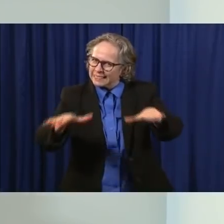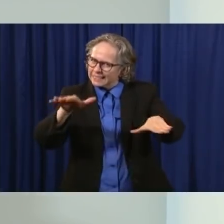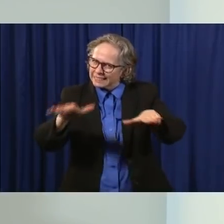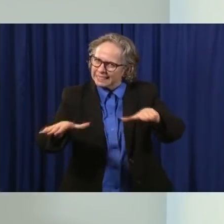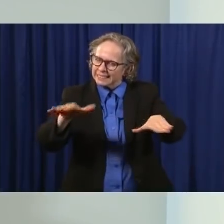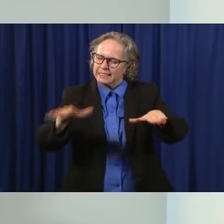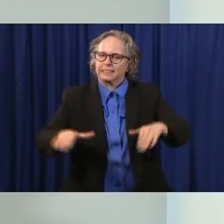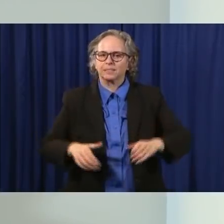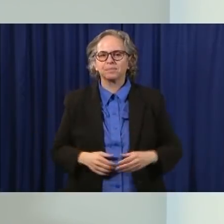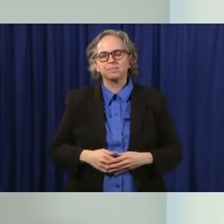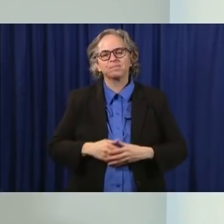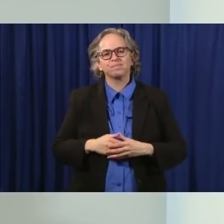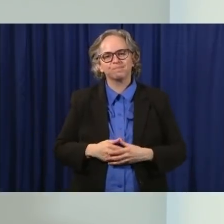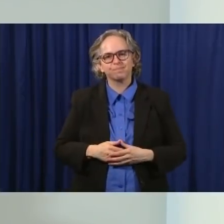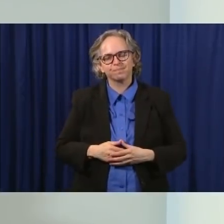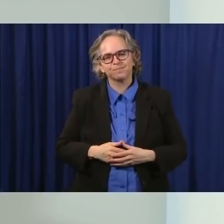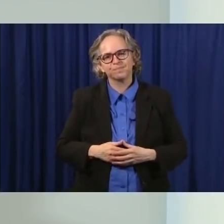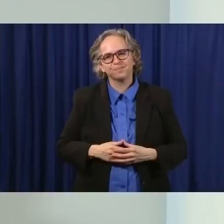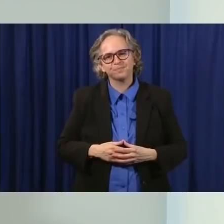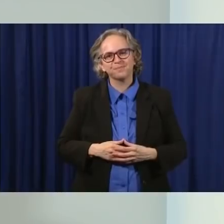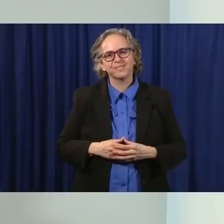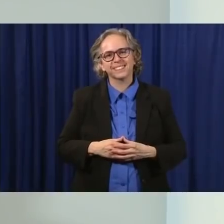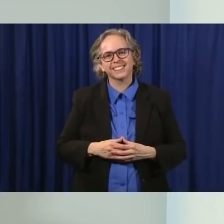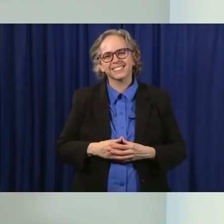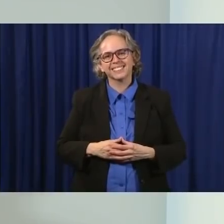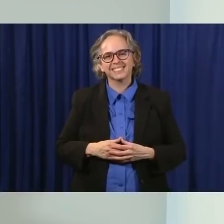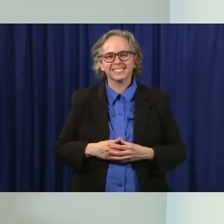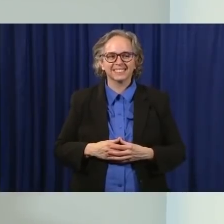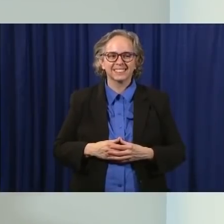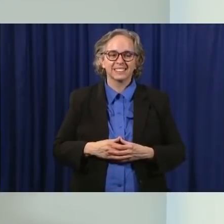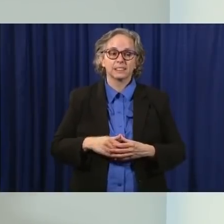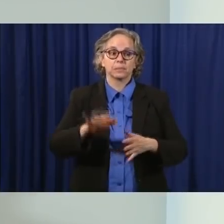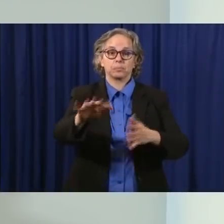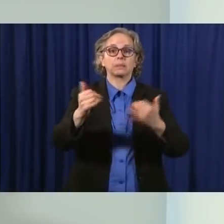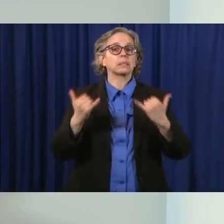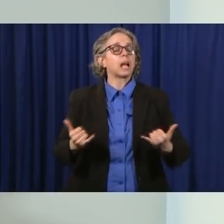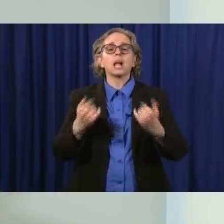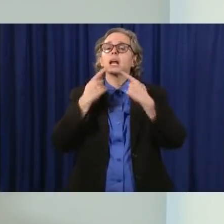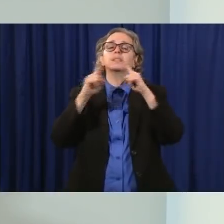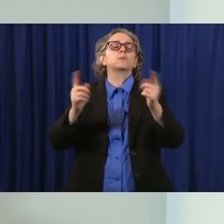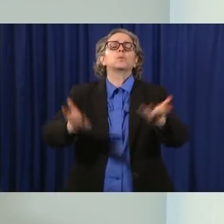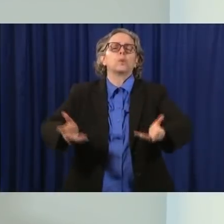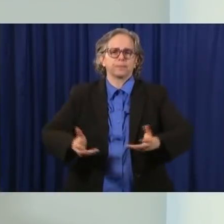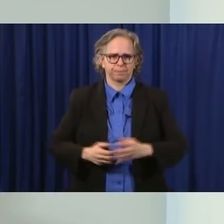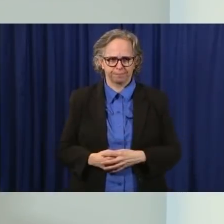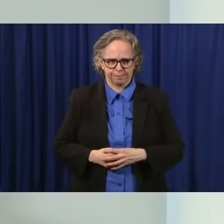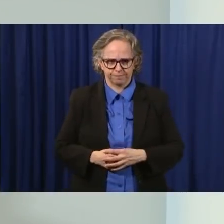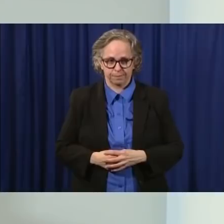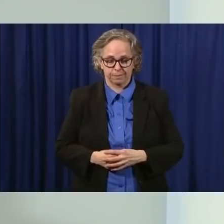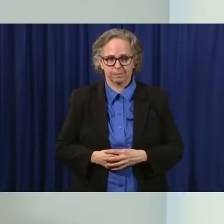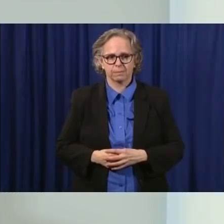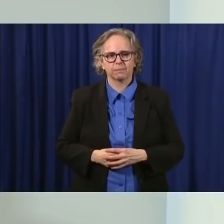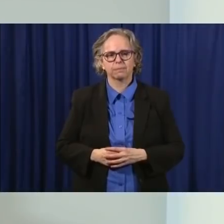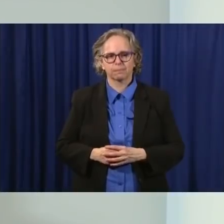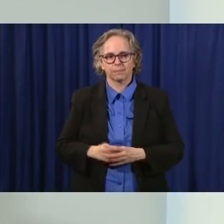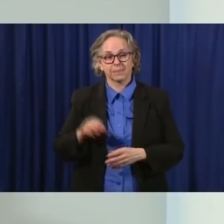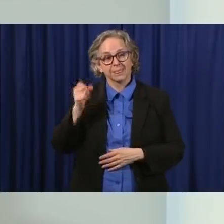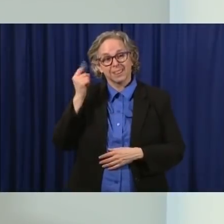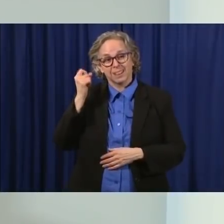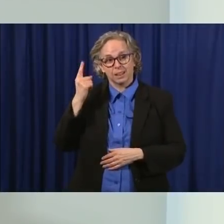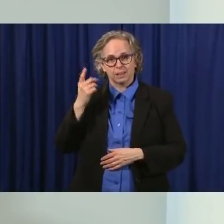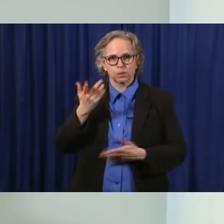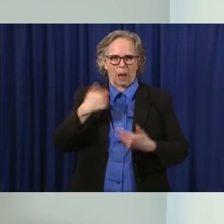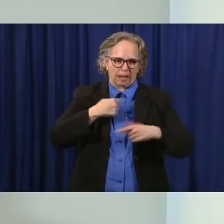pandemic. What we are announcing today is based on the feedback from our advisory groups that we had.